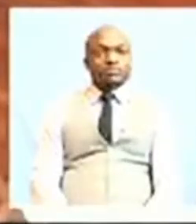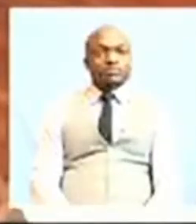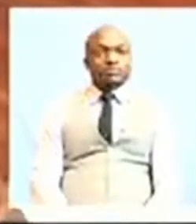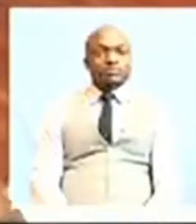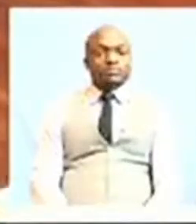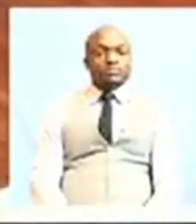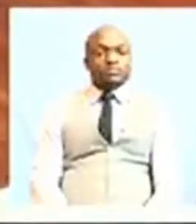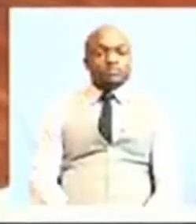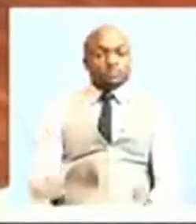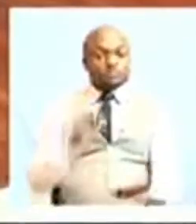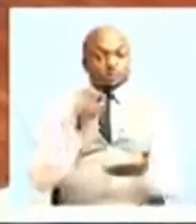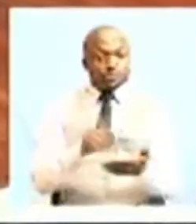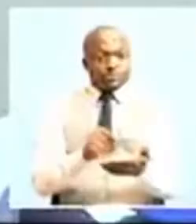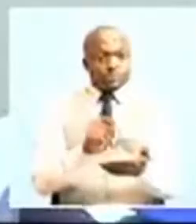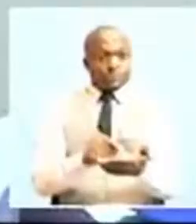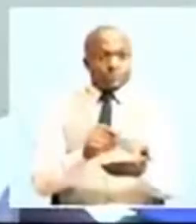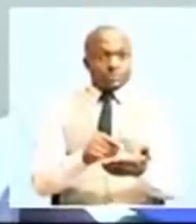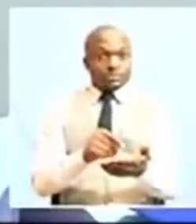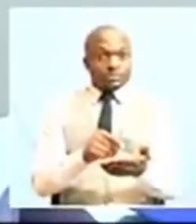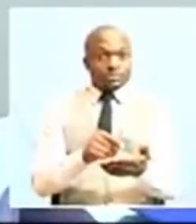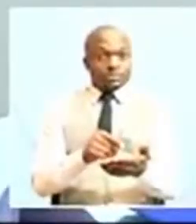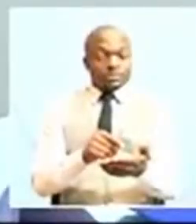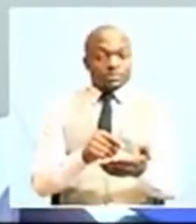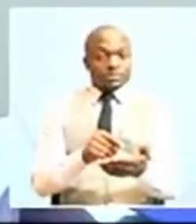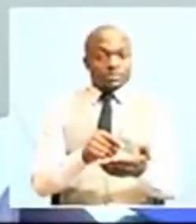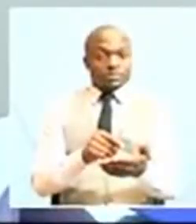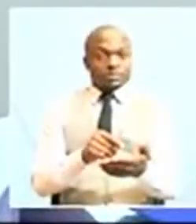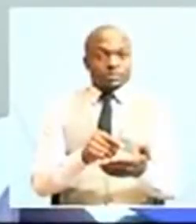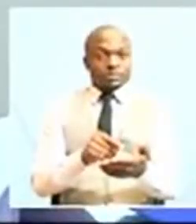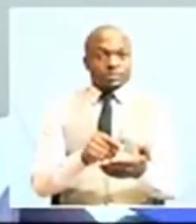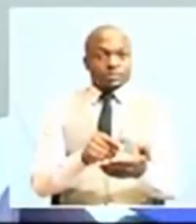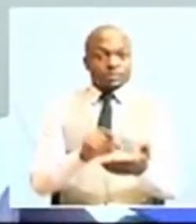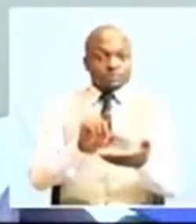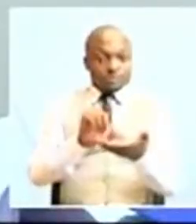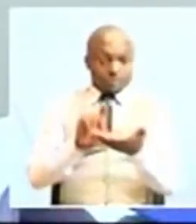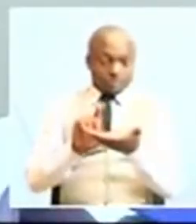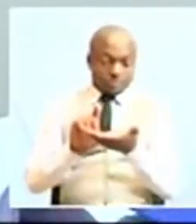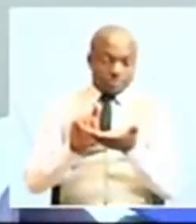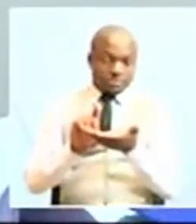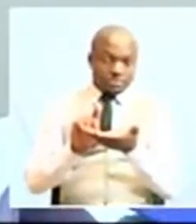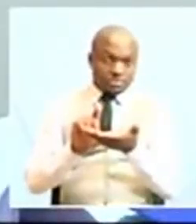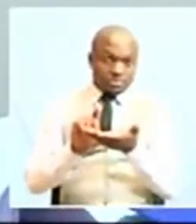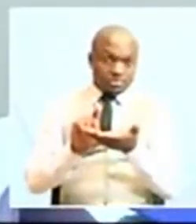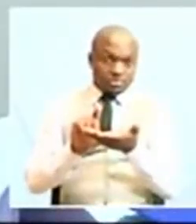Maybe this one is a detailed analysis. Maybe we can move to soft loans.